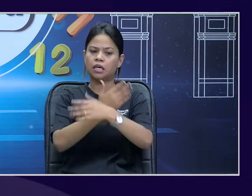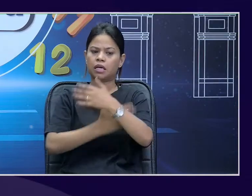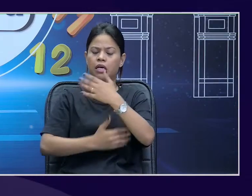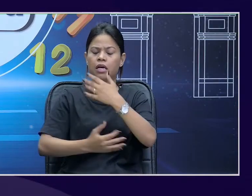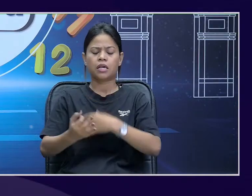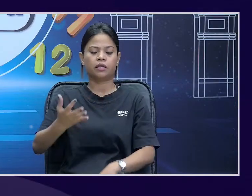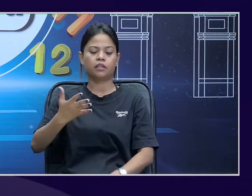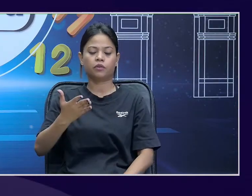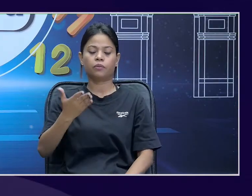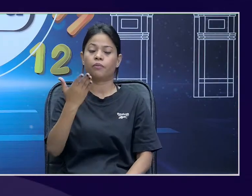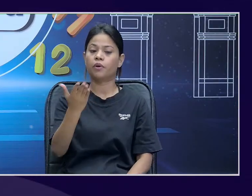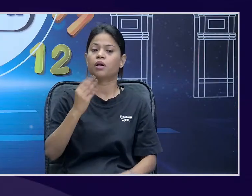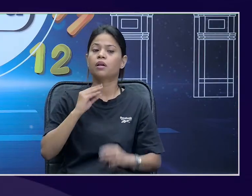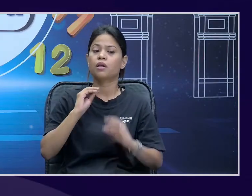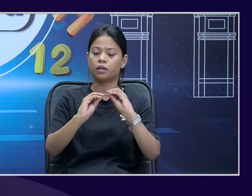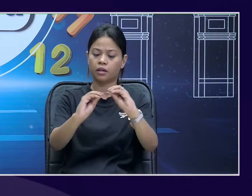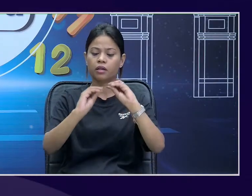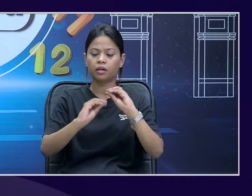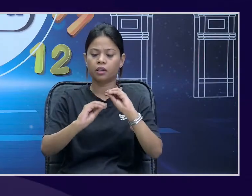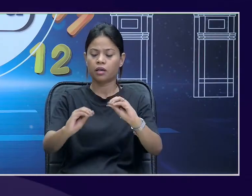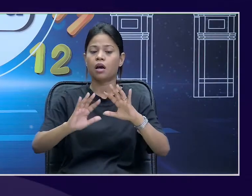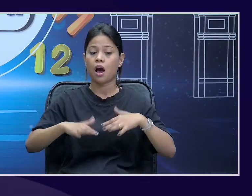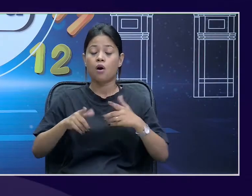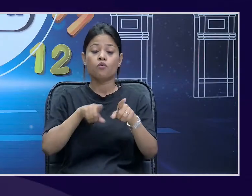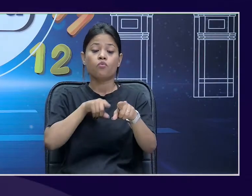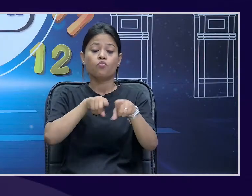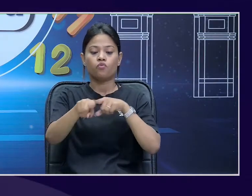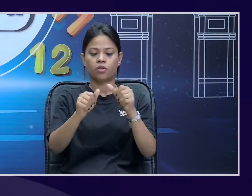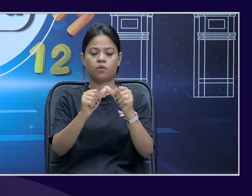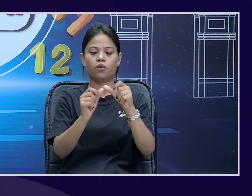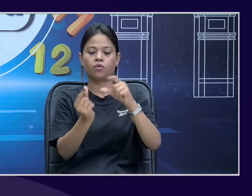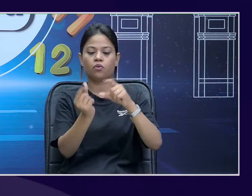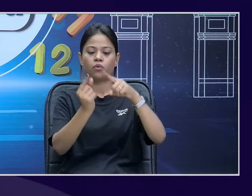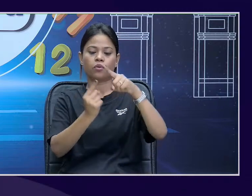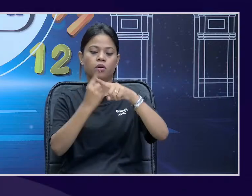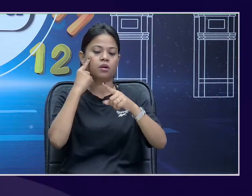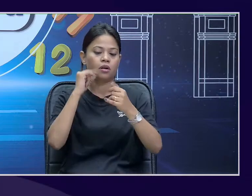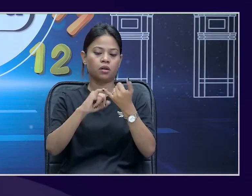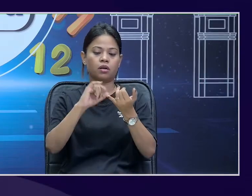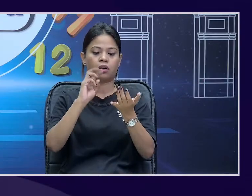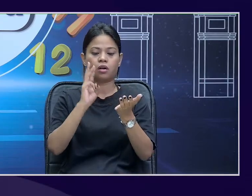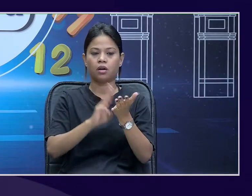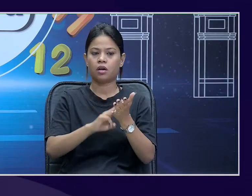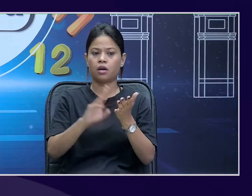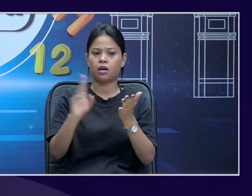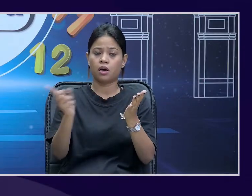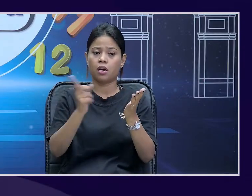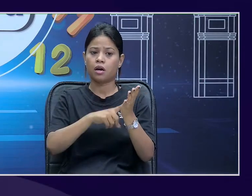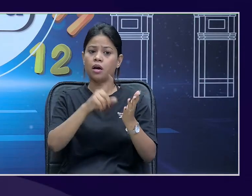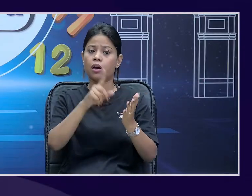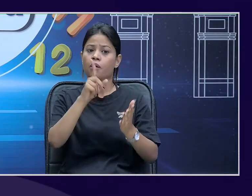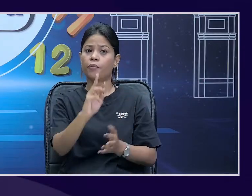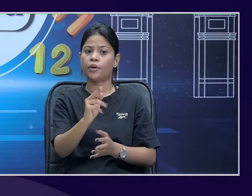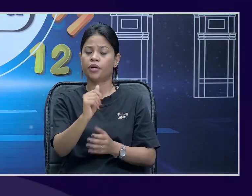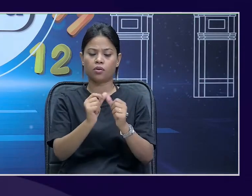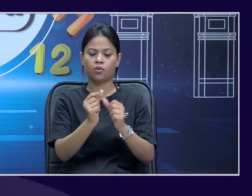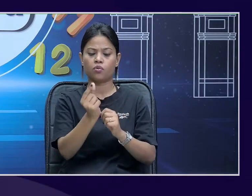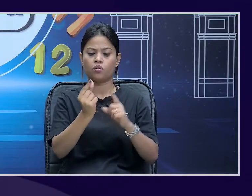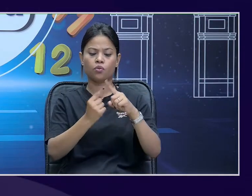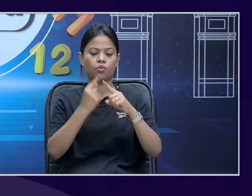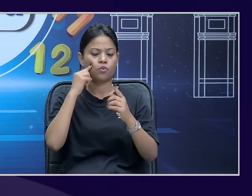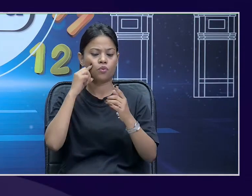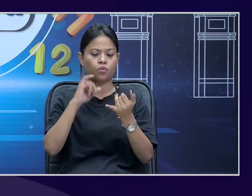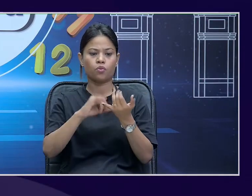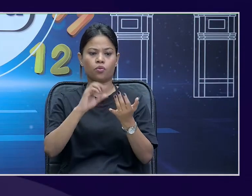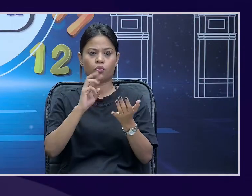that we come across are children with autism, because children with autism, now as per the CDC,